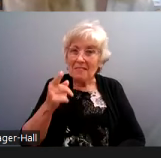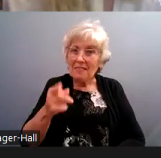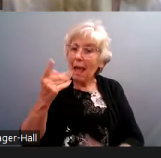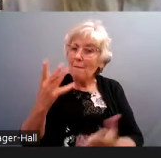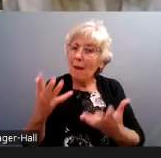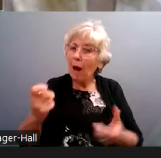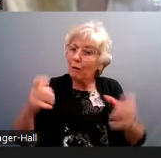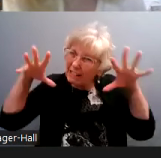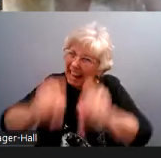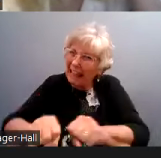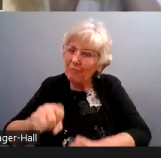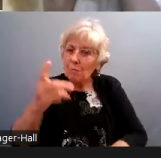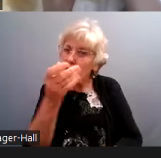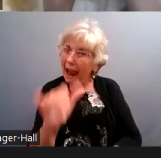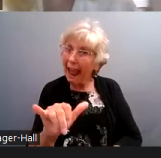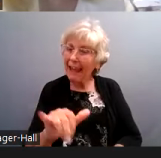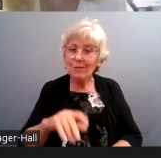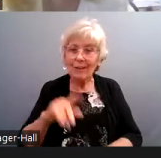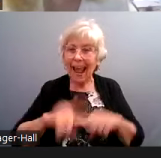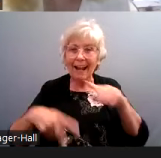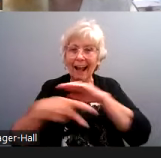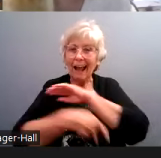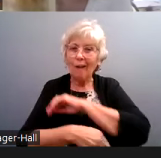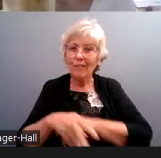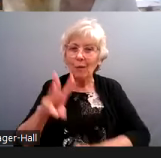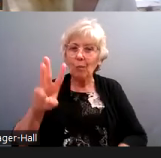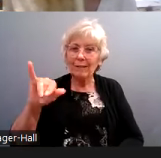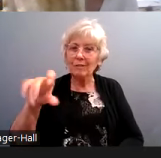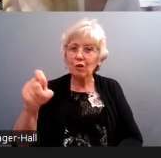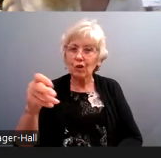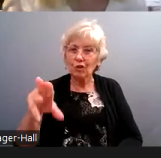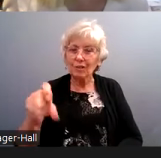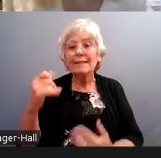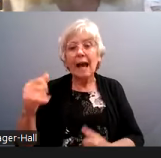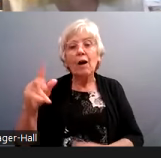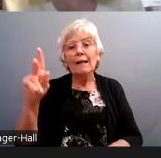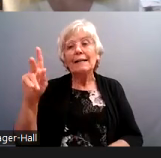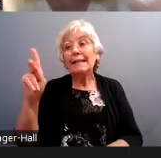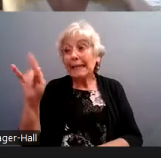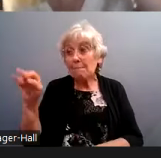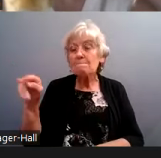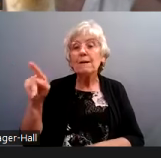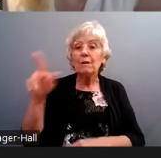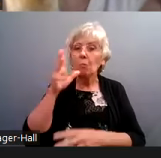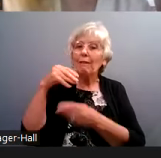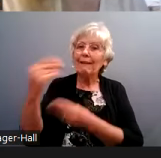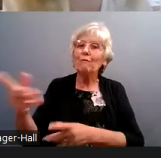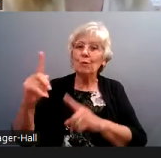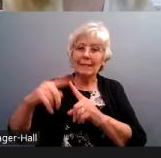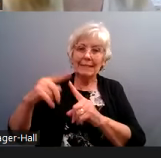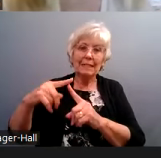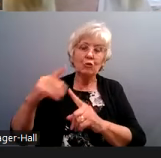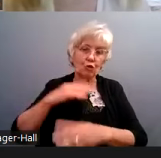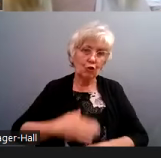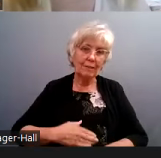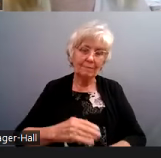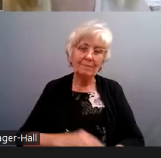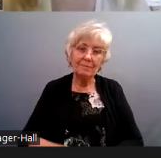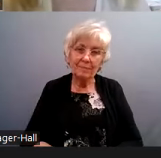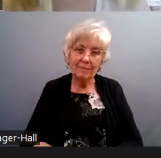So, okay. So, Kim, I'm putting you down for a t-shirt. And one more quick